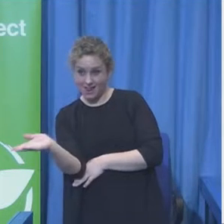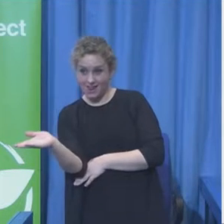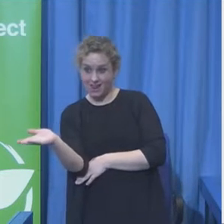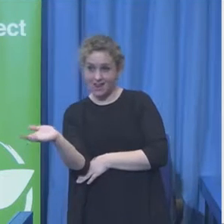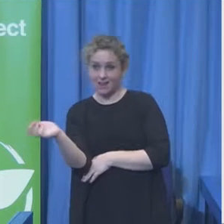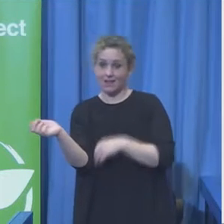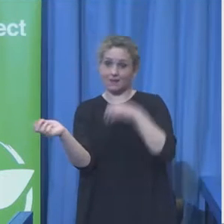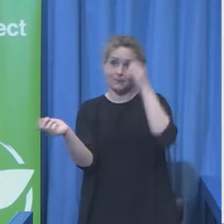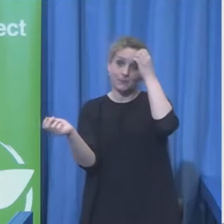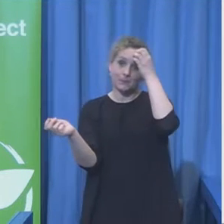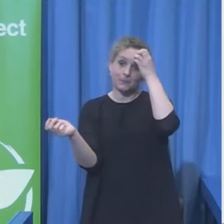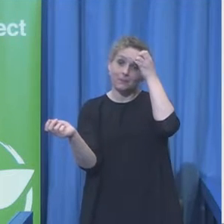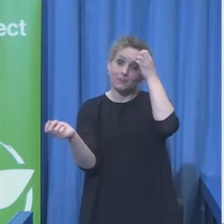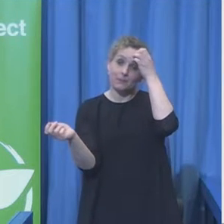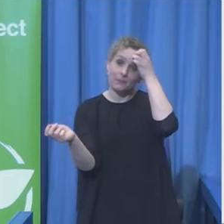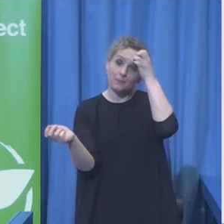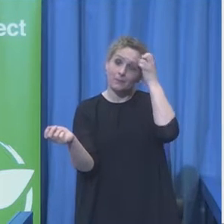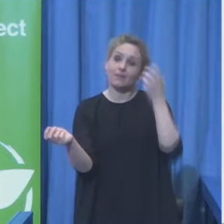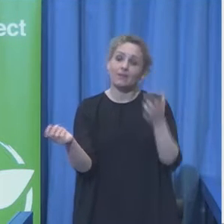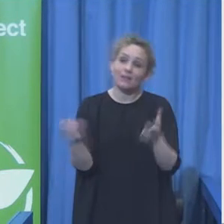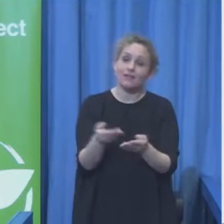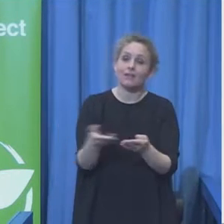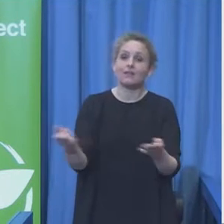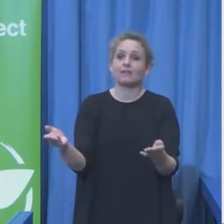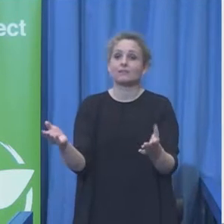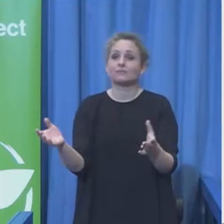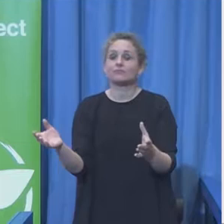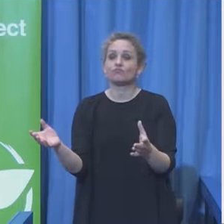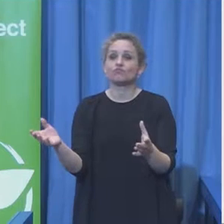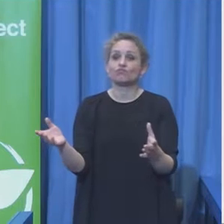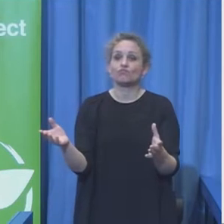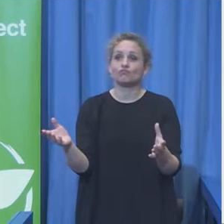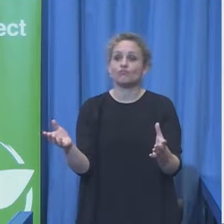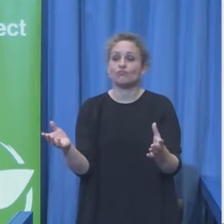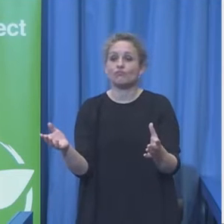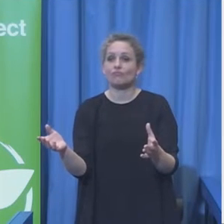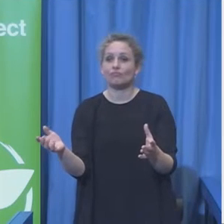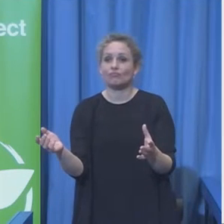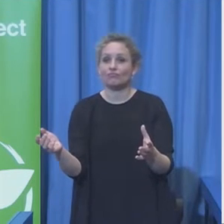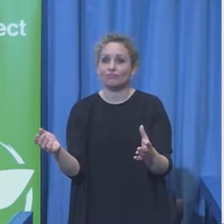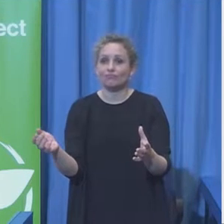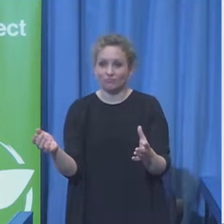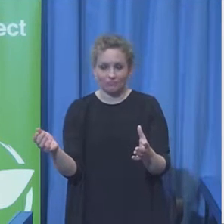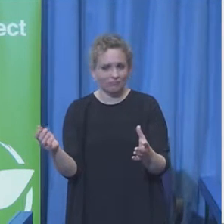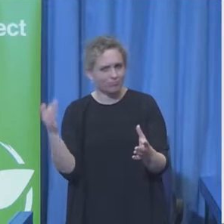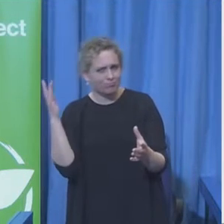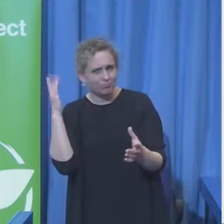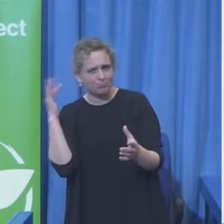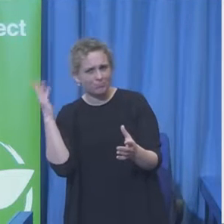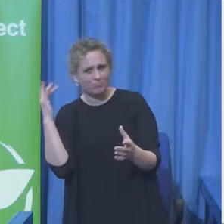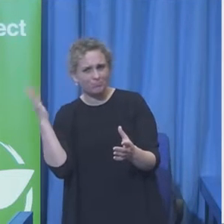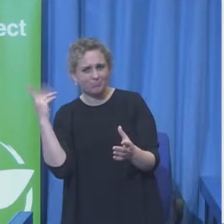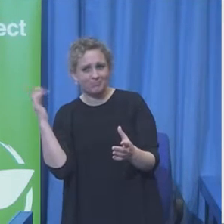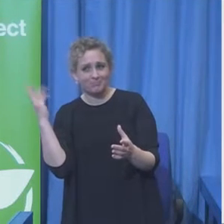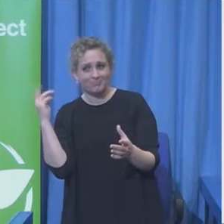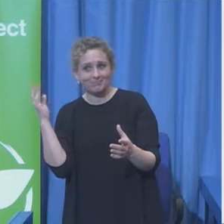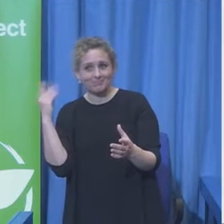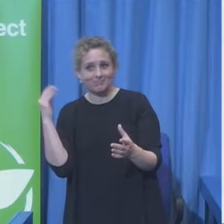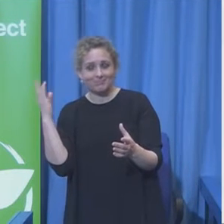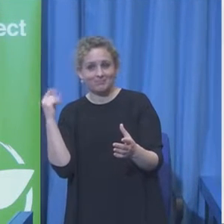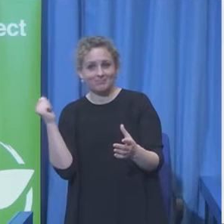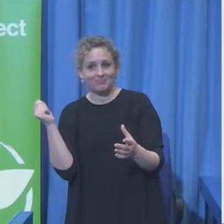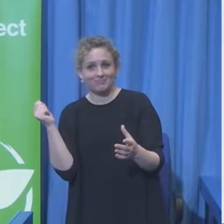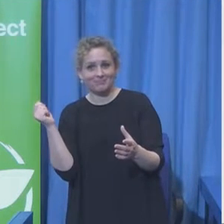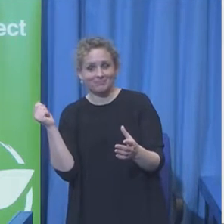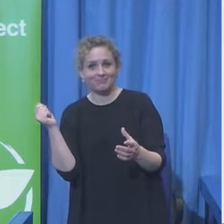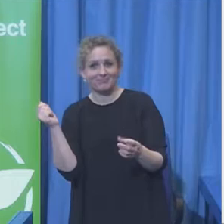And the top 20 occupations with the greatest numerical job growth for people with disabilities tend to be the lowest paying, serving as an inadequate mode